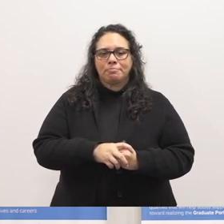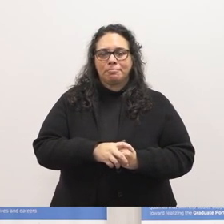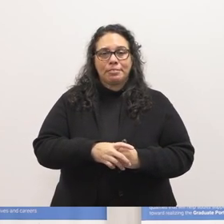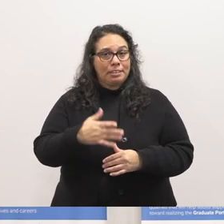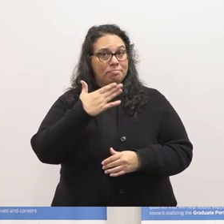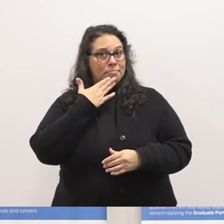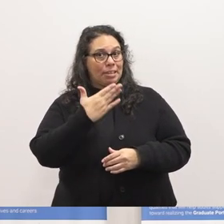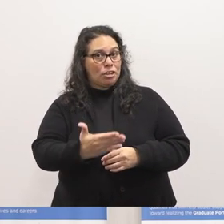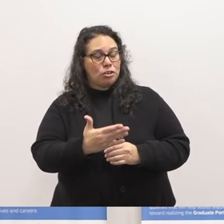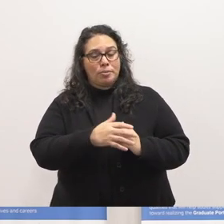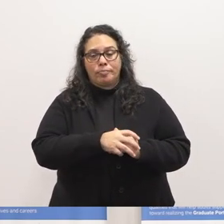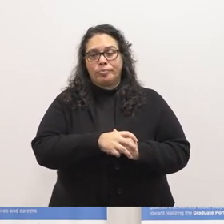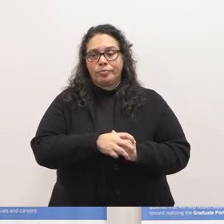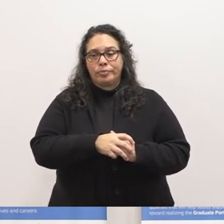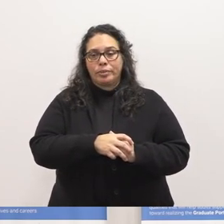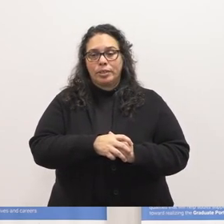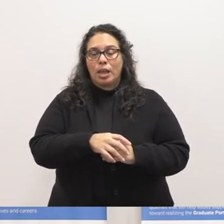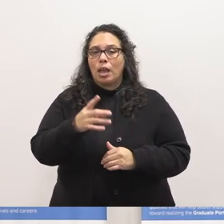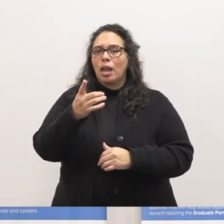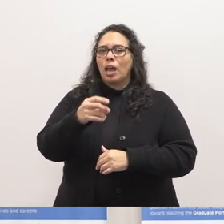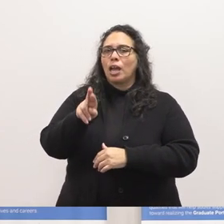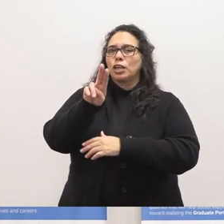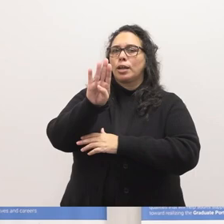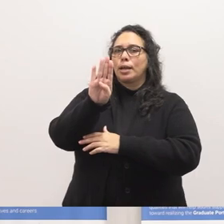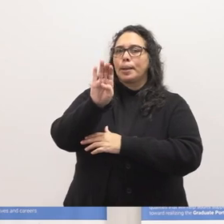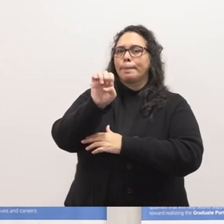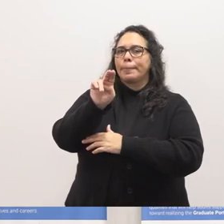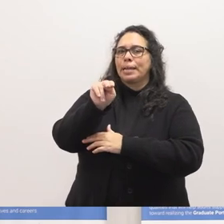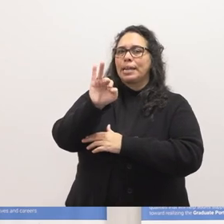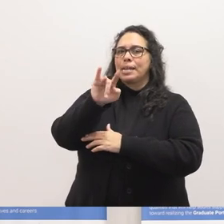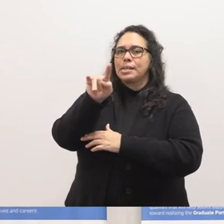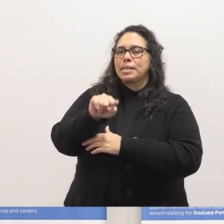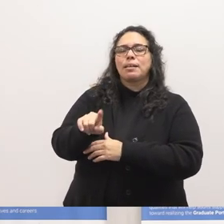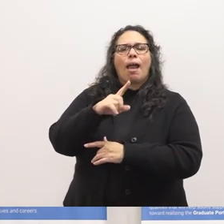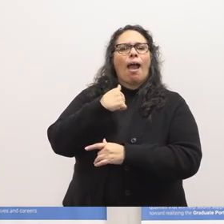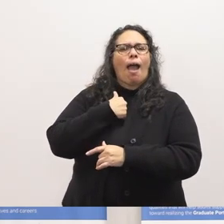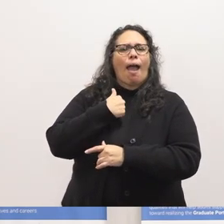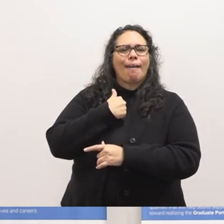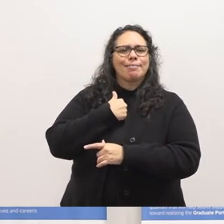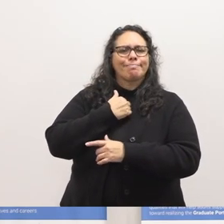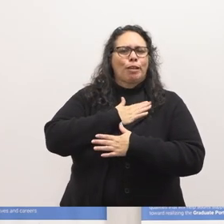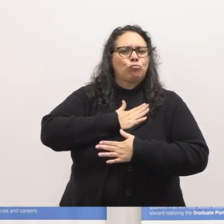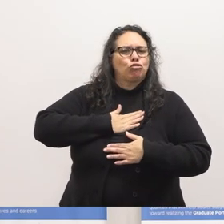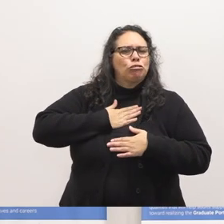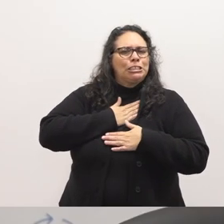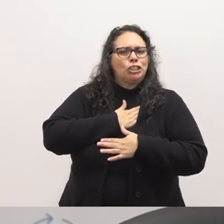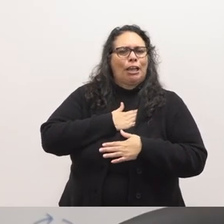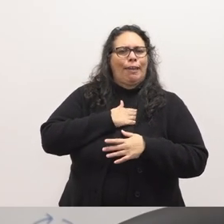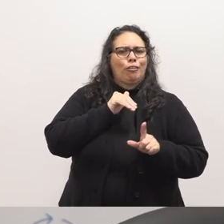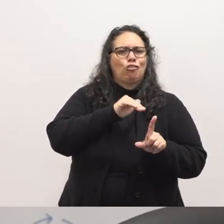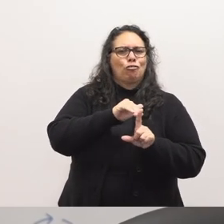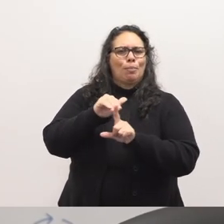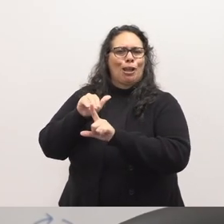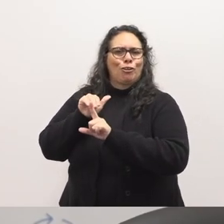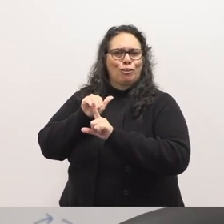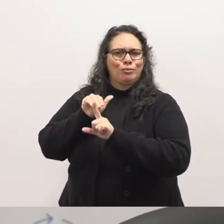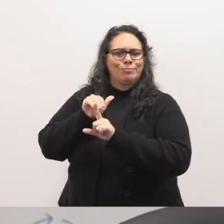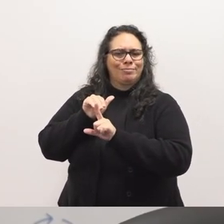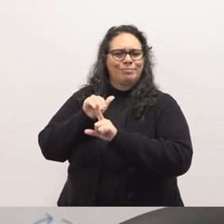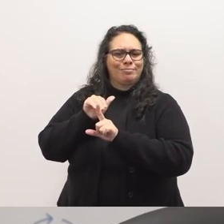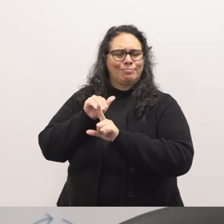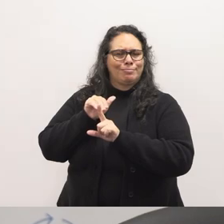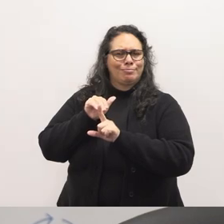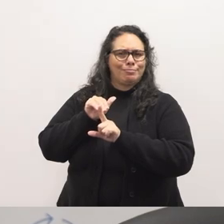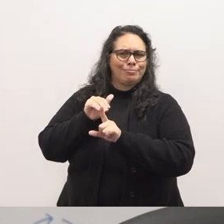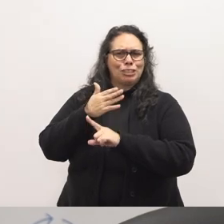Thank you. Dr. Benitez, I appreciate the reminder and kind of a